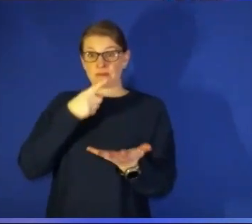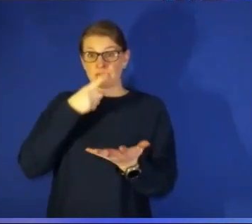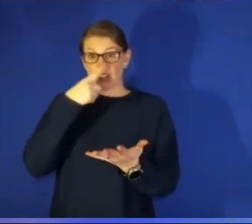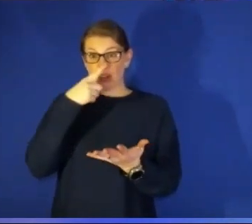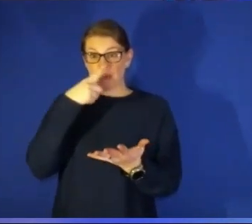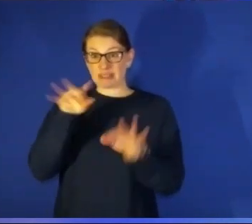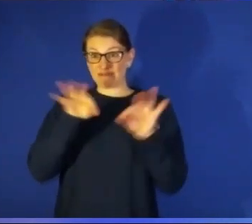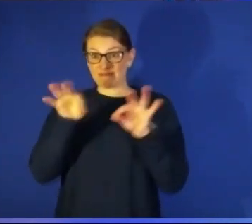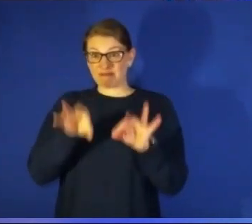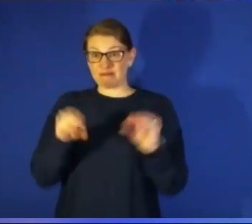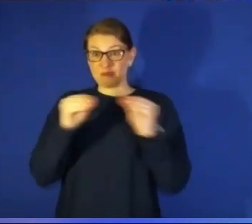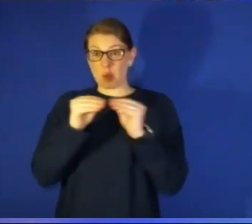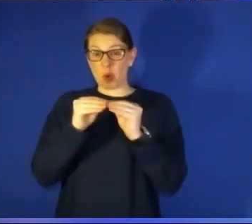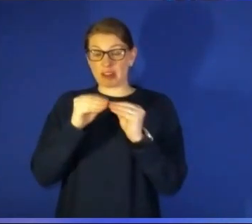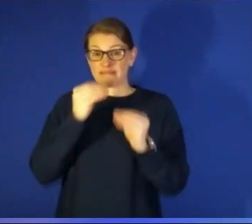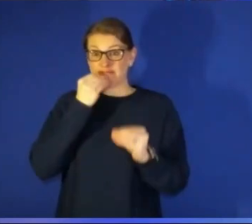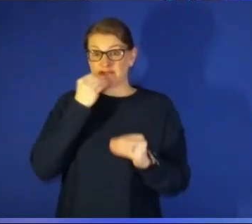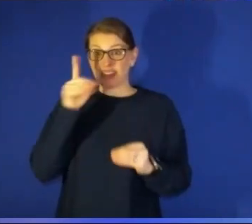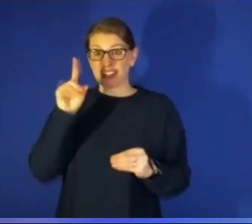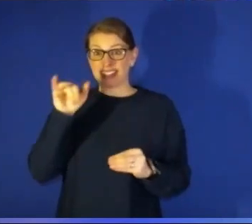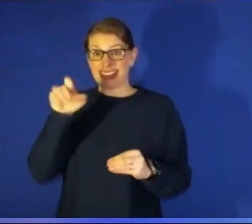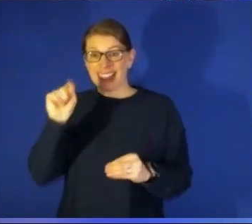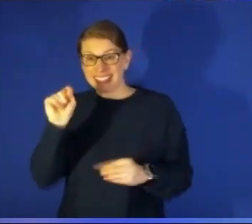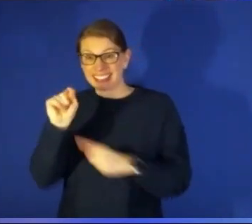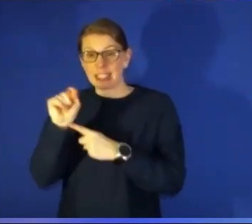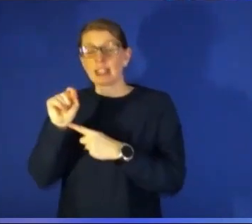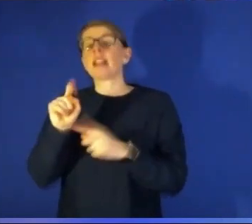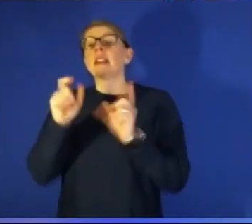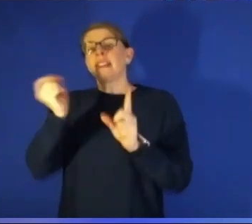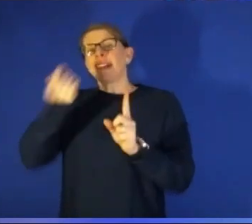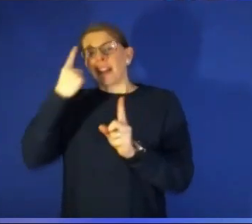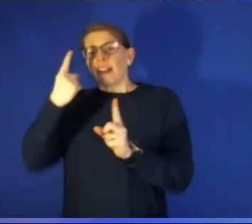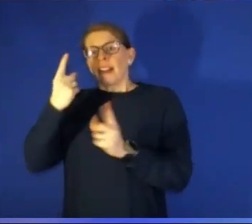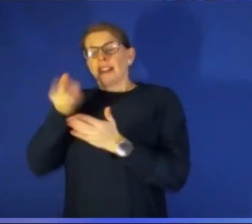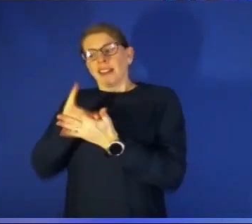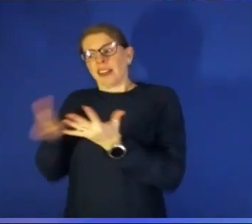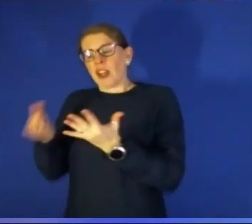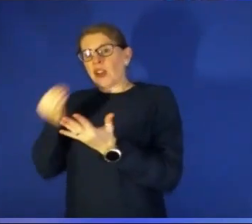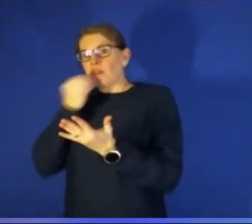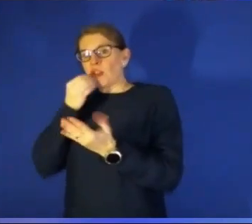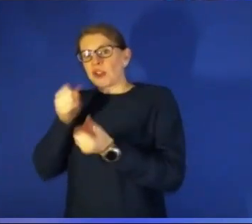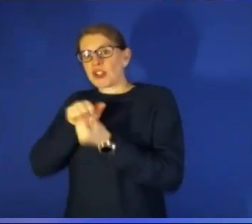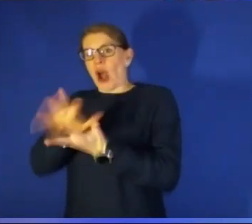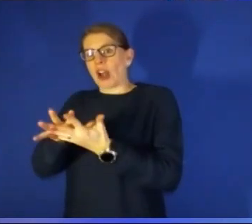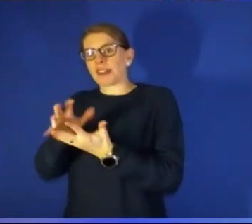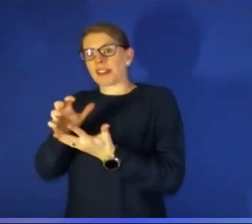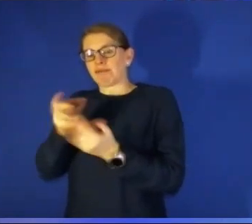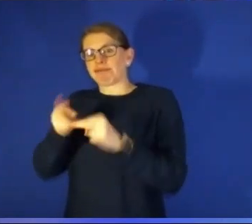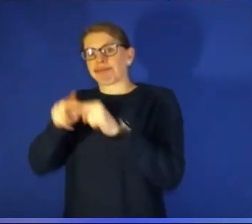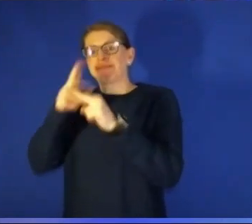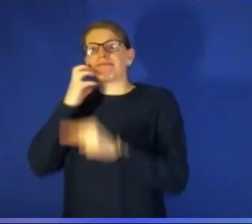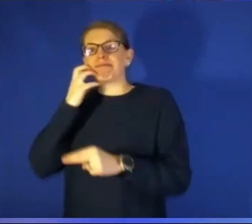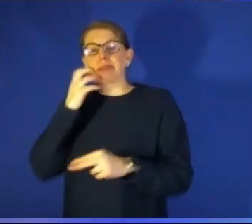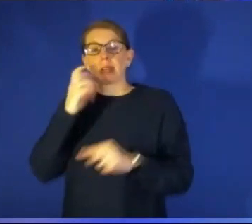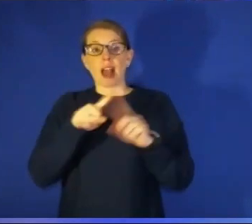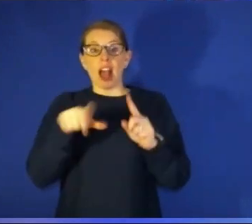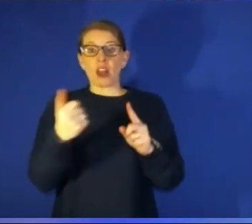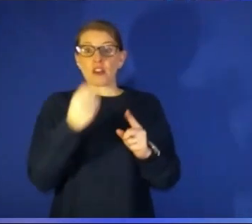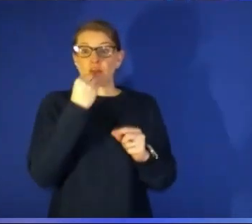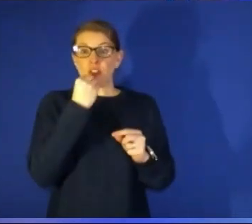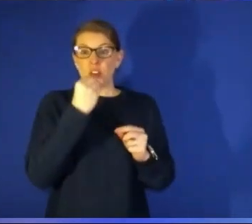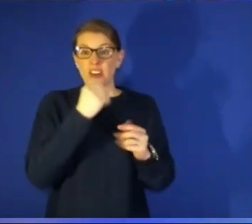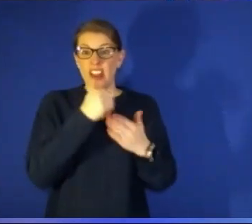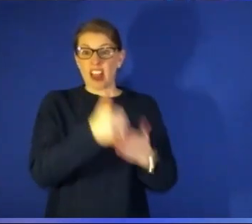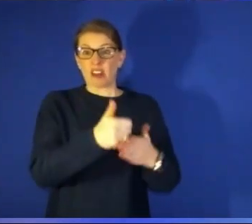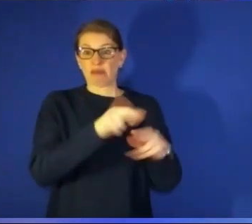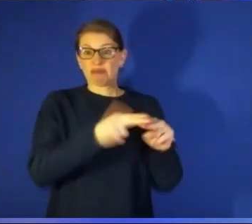than things that make you obese? Are there any really good foods that help reverse diabetes, keep